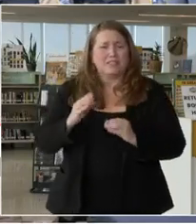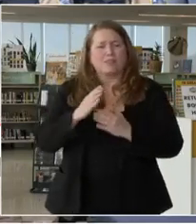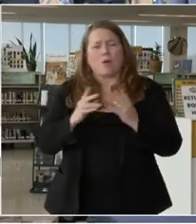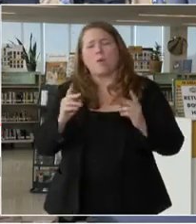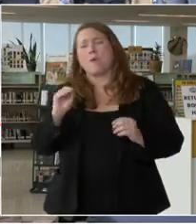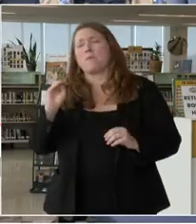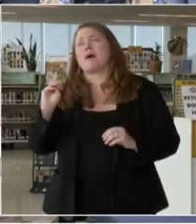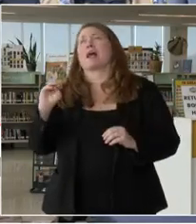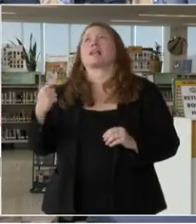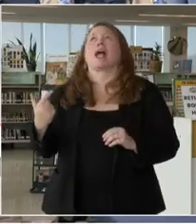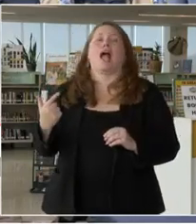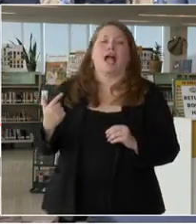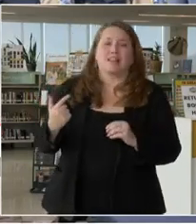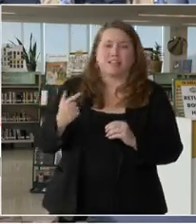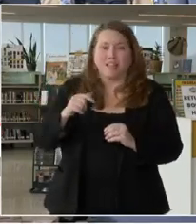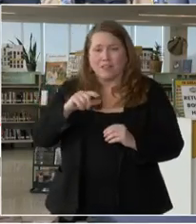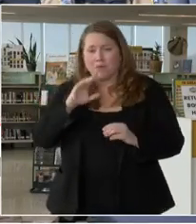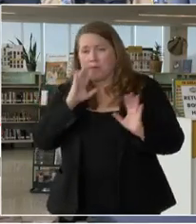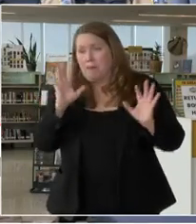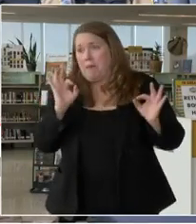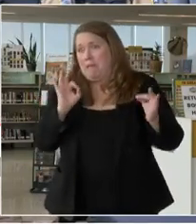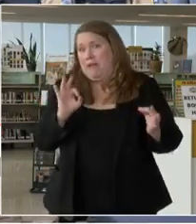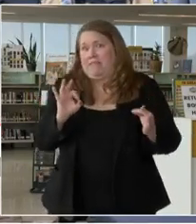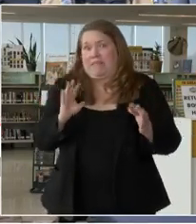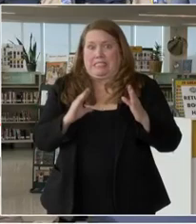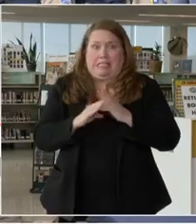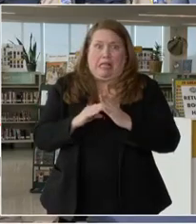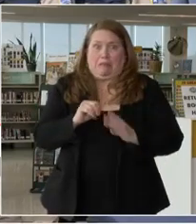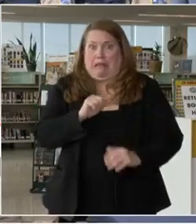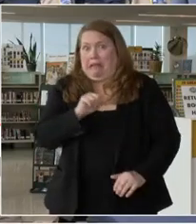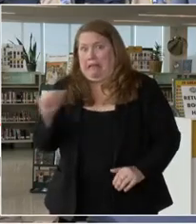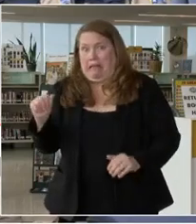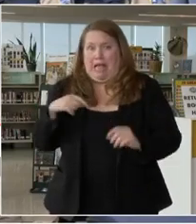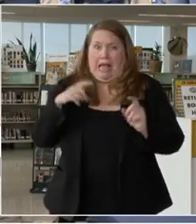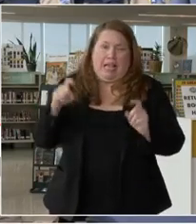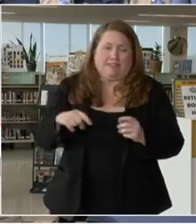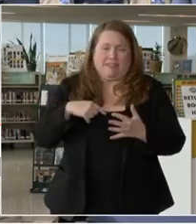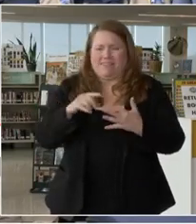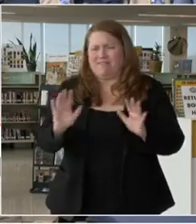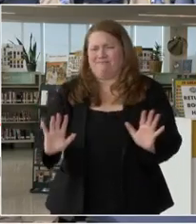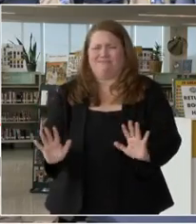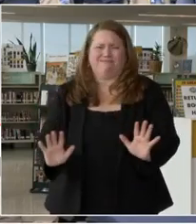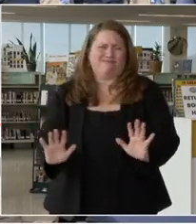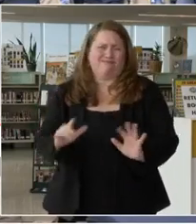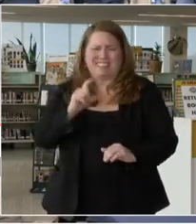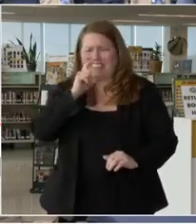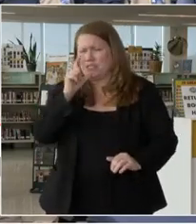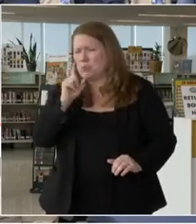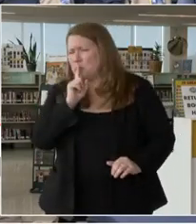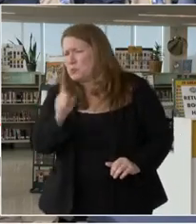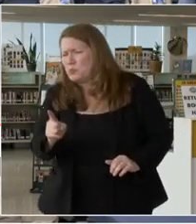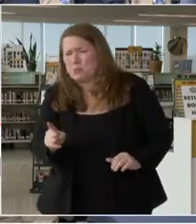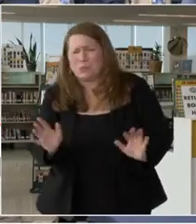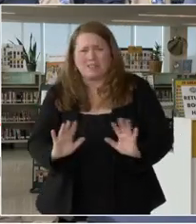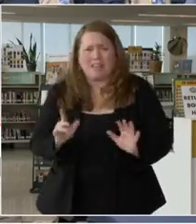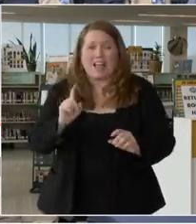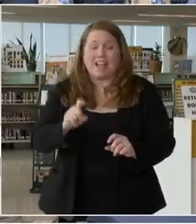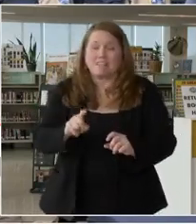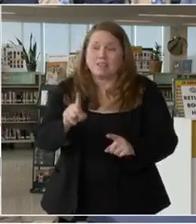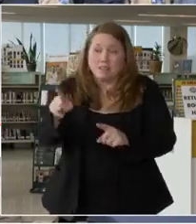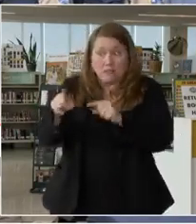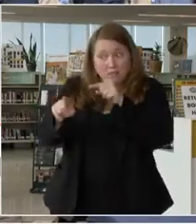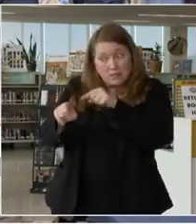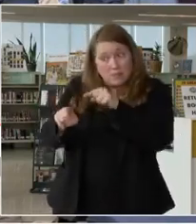God, I gotta be perfect. I gotta have straight A's. I gotta have this. No, you don't. No, you don't. You have to be committed. You have